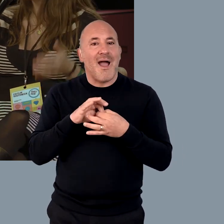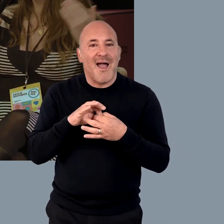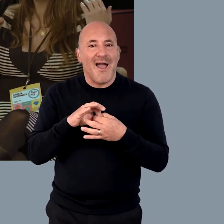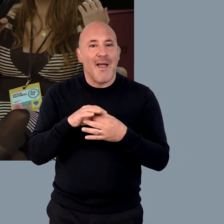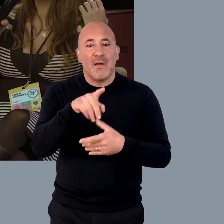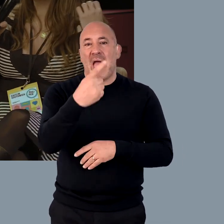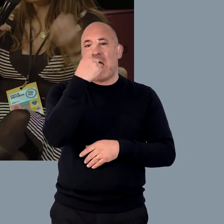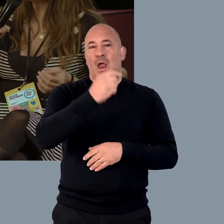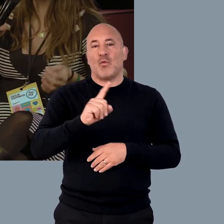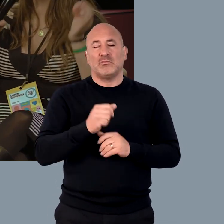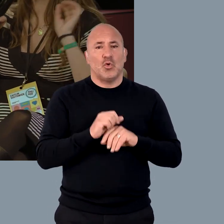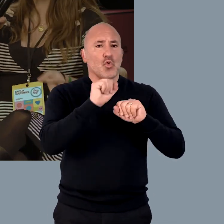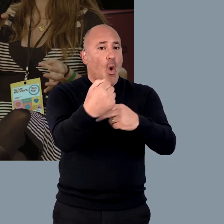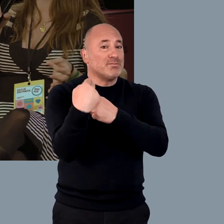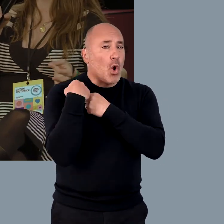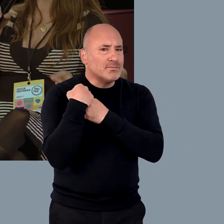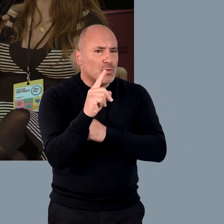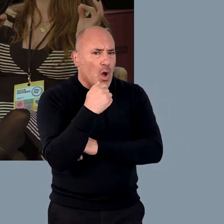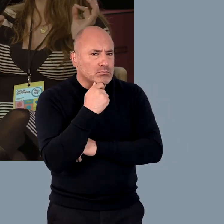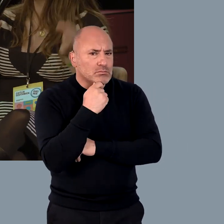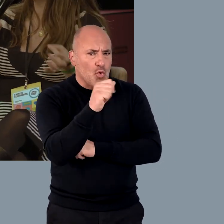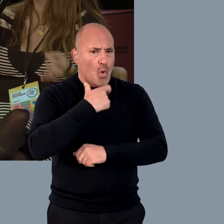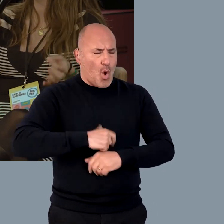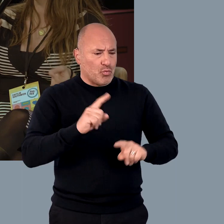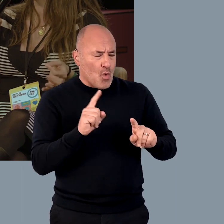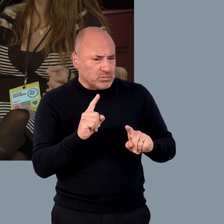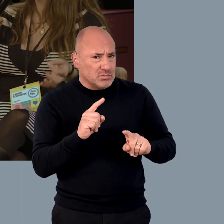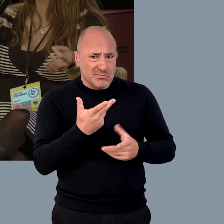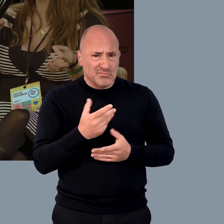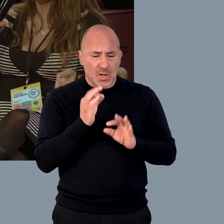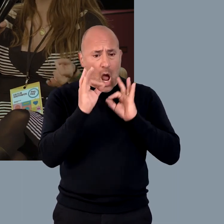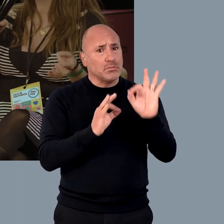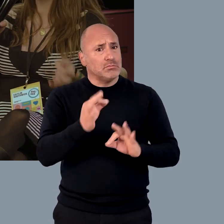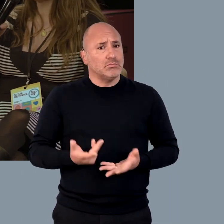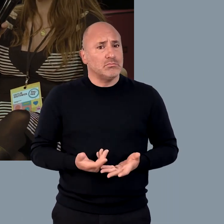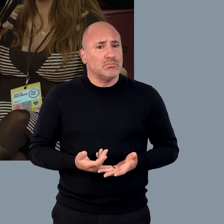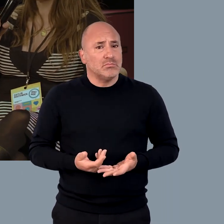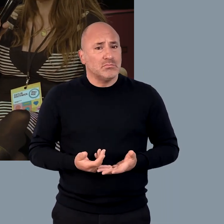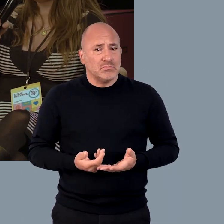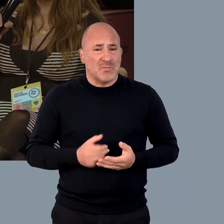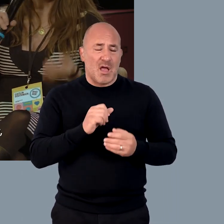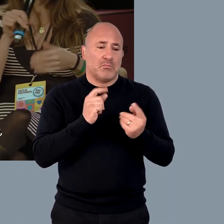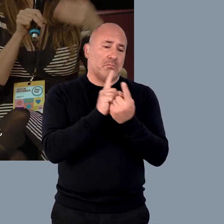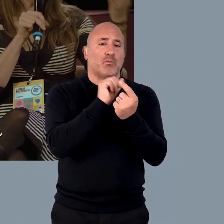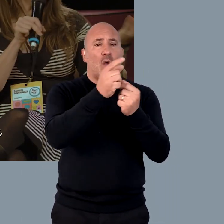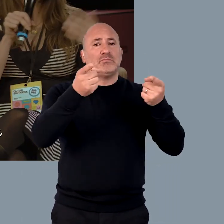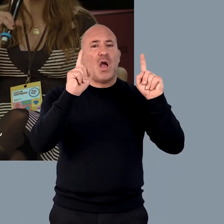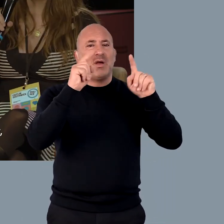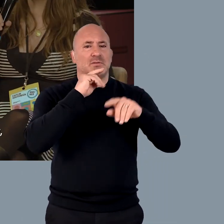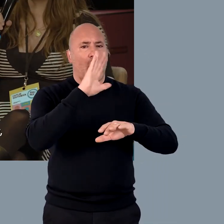together. But what you can do, what is your responsibility, what is your role, is to ask the questions.